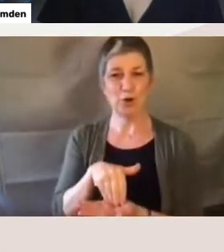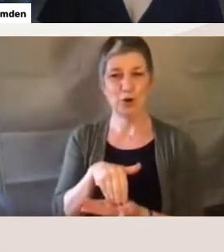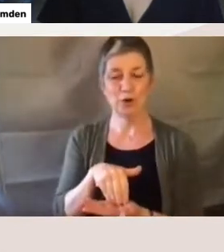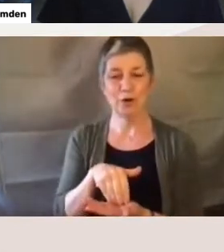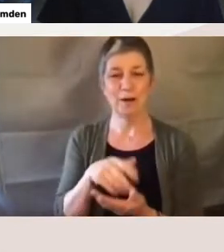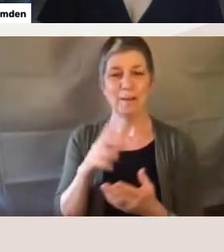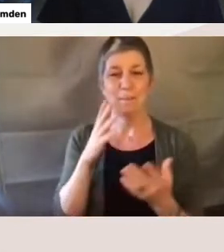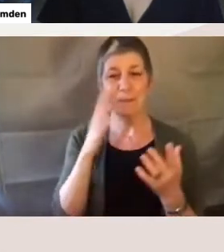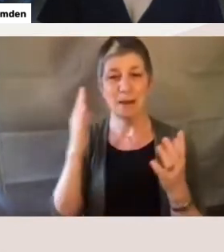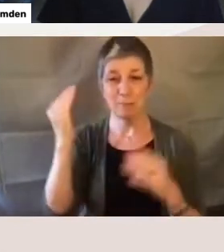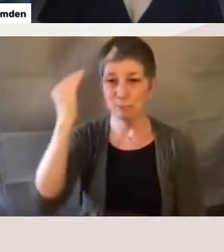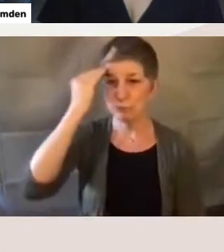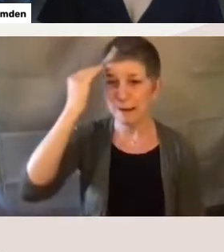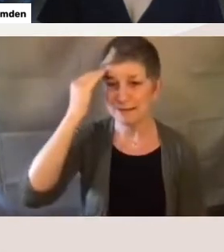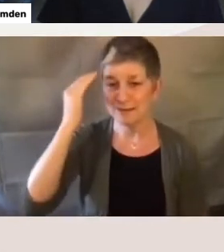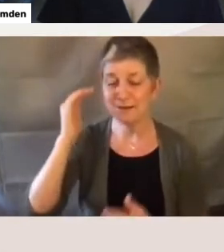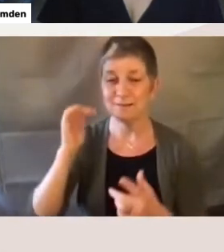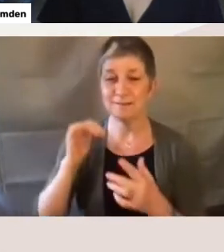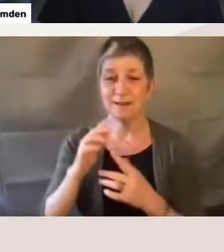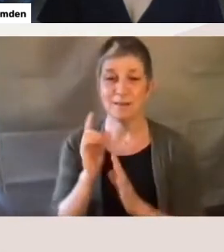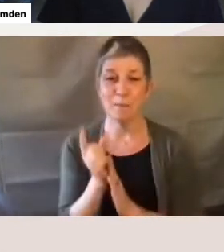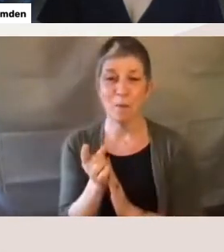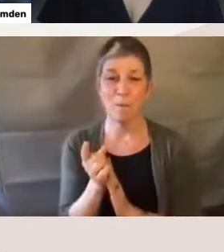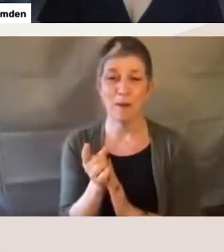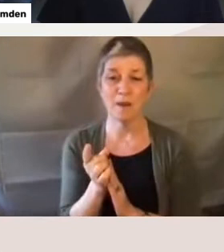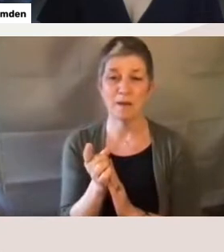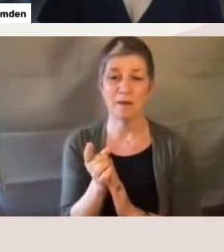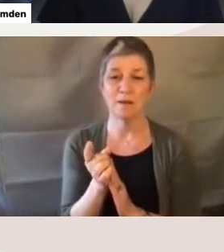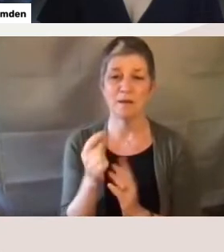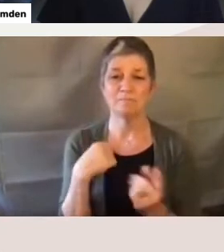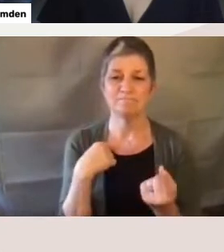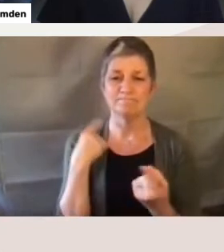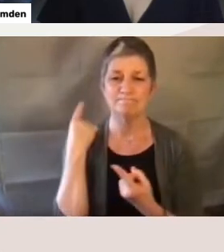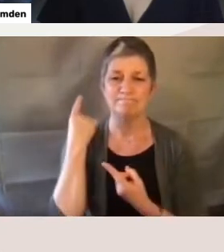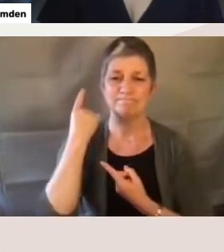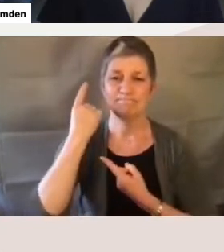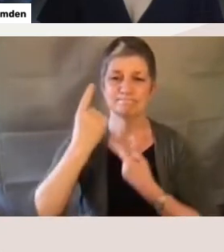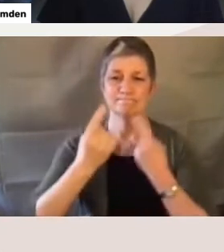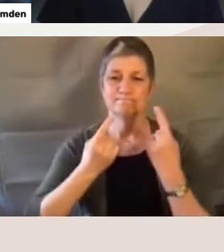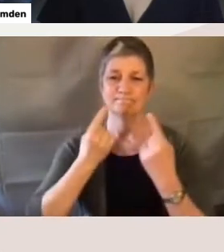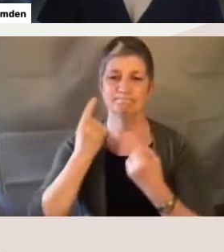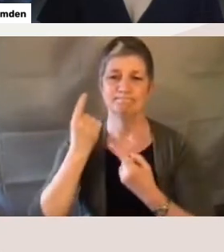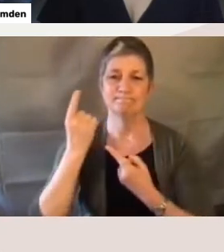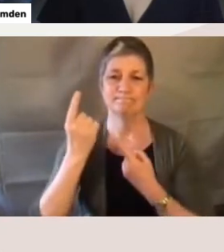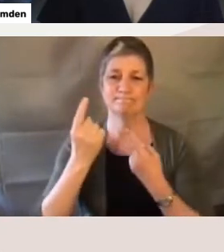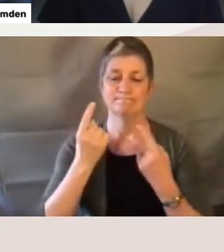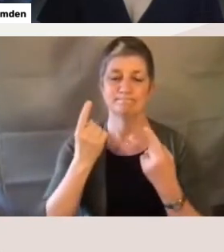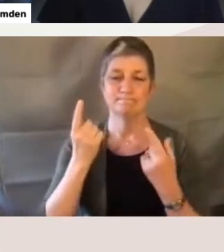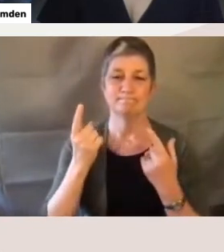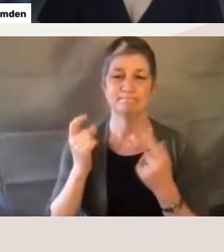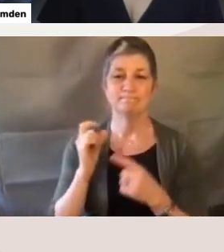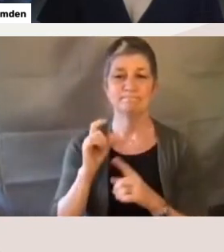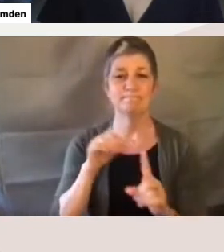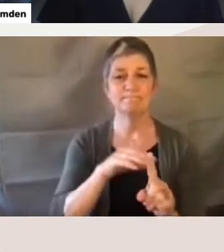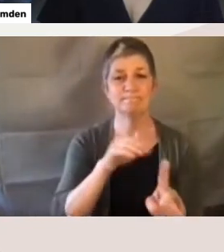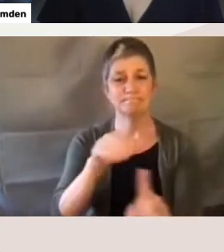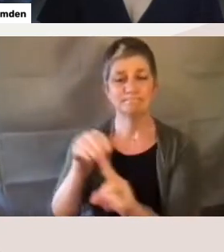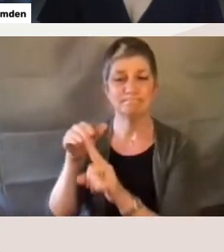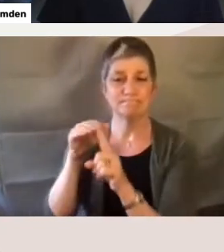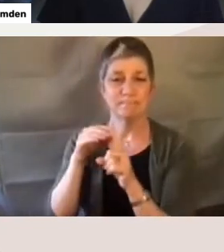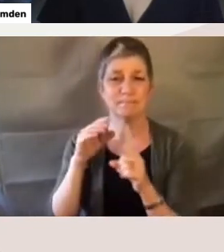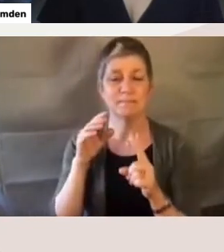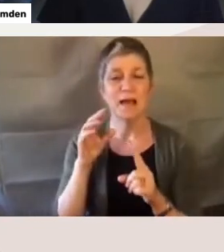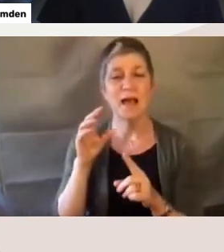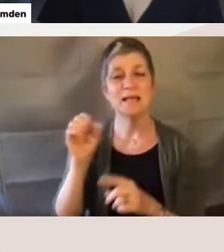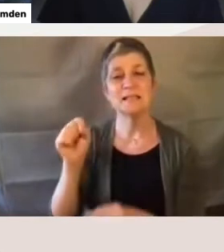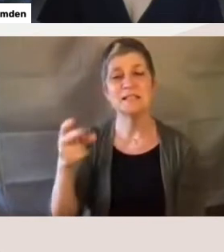being present in the moment. And I'm wondering if maybe Savannah, you could talk a little bit